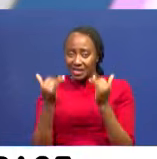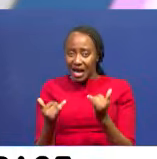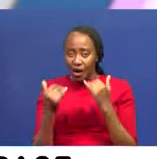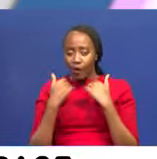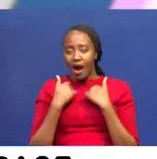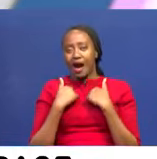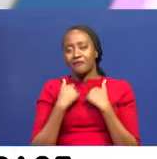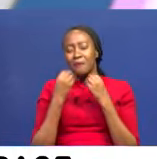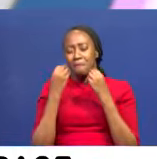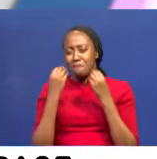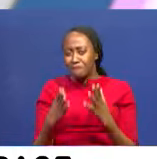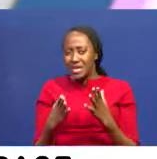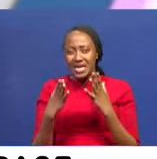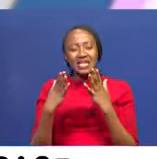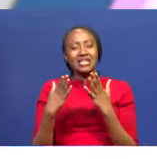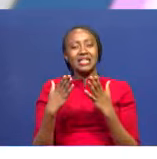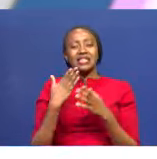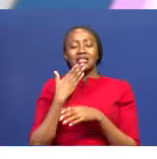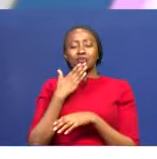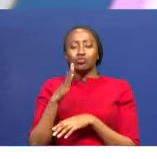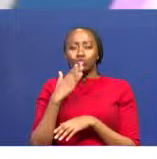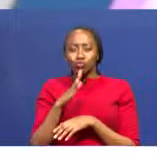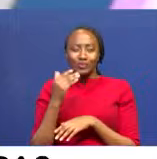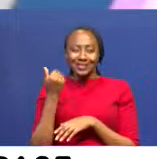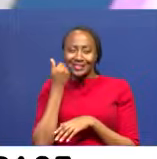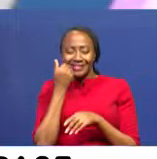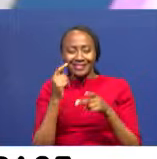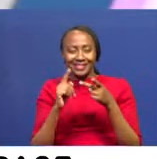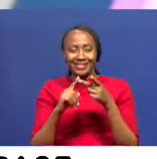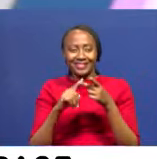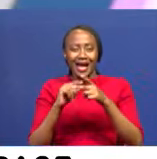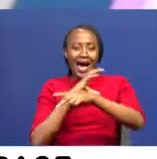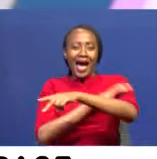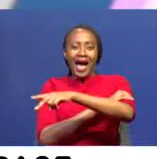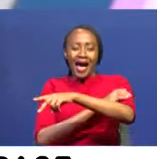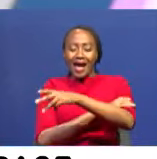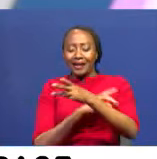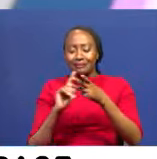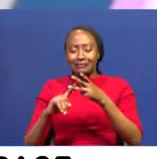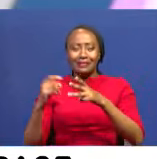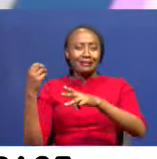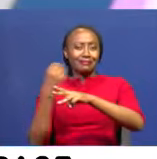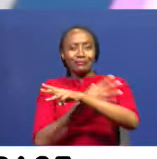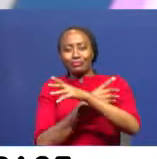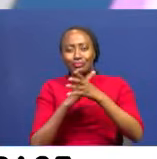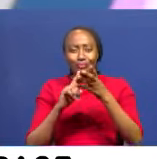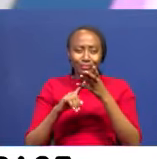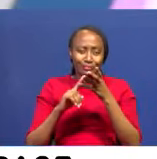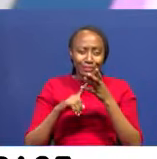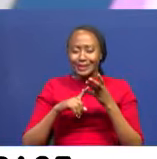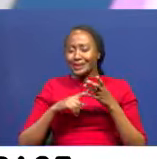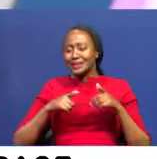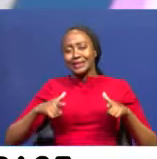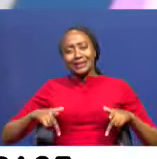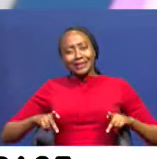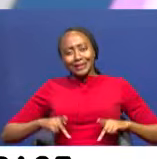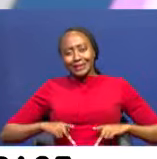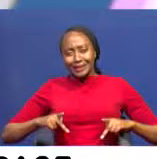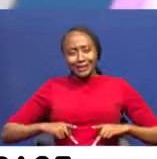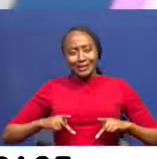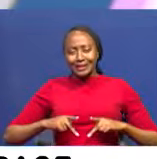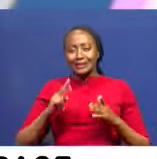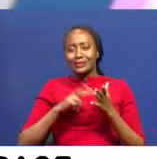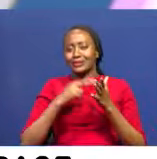having so many patients who have diabetes, hypertension, unfortunately even cancer, renal failure, and all these